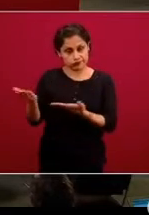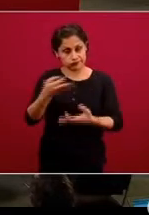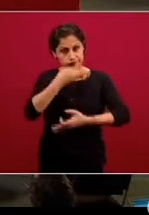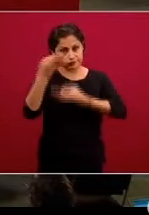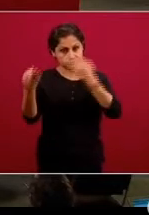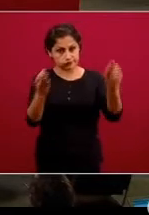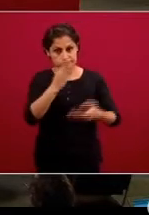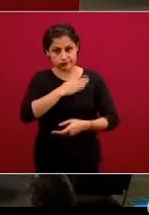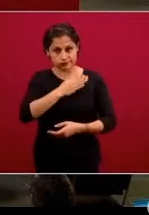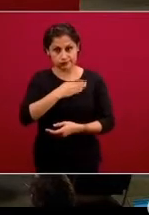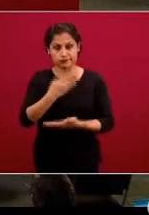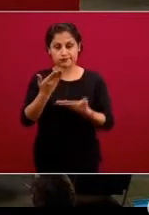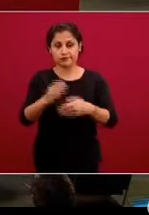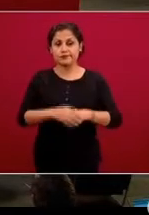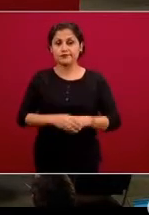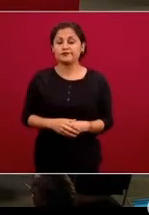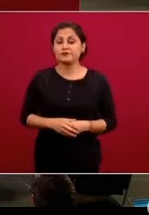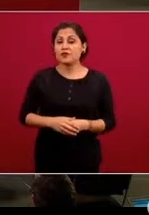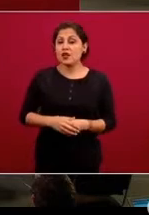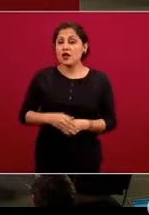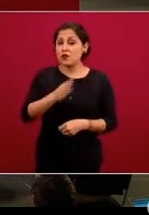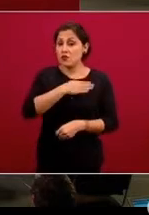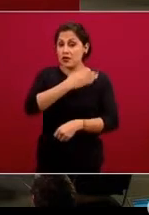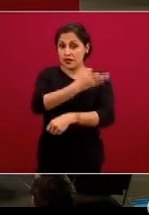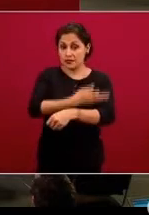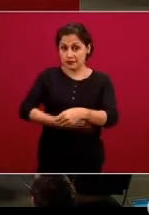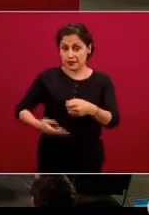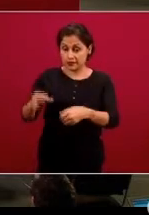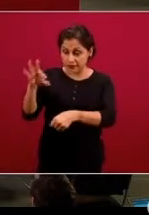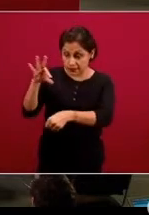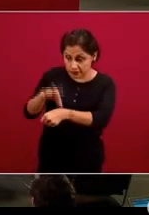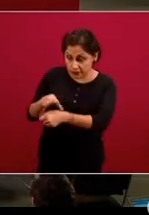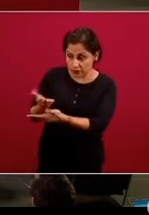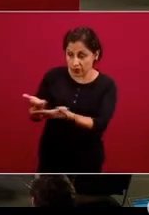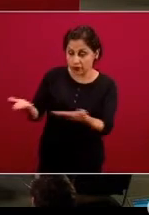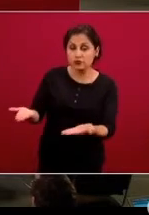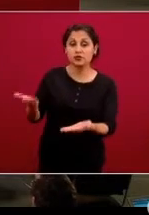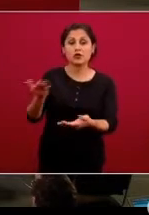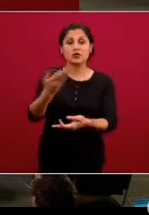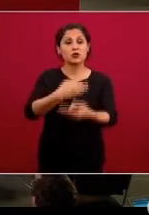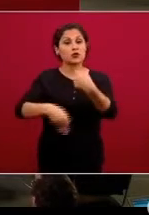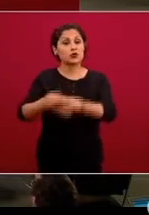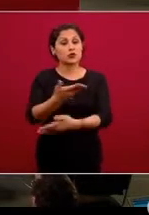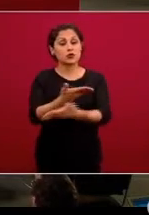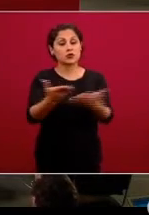everyone. Everyone at home and also here at the National Palace.